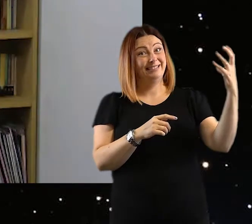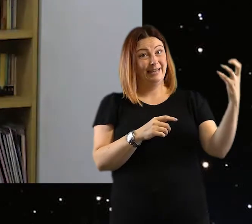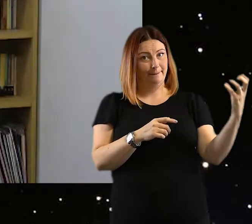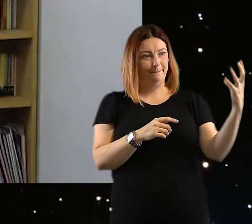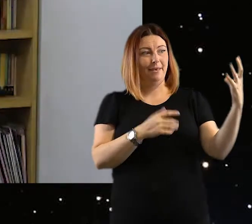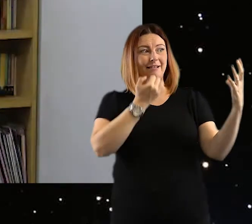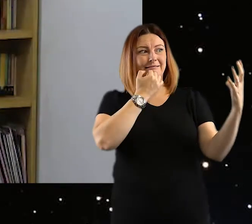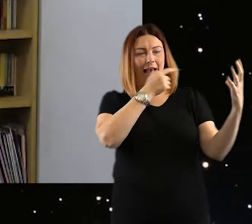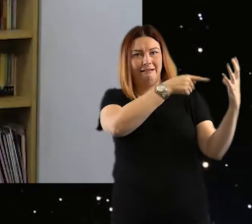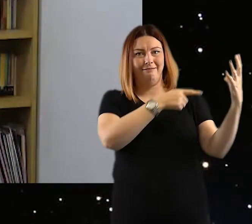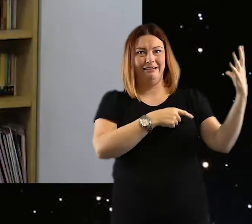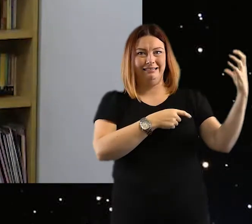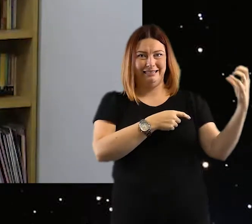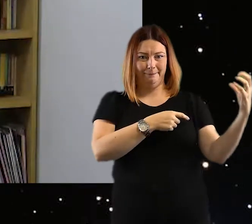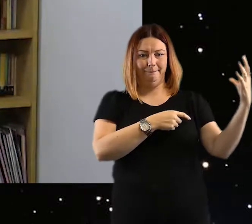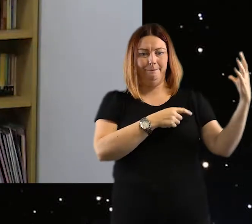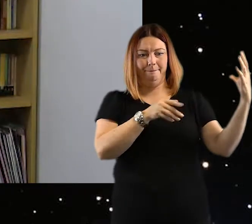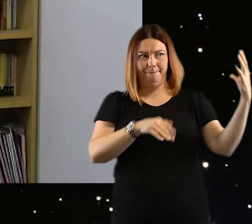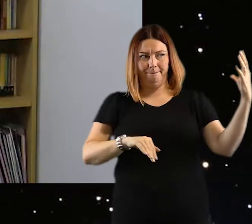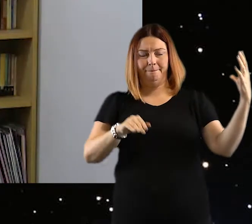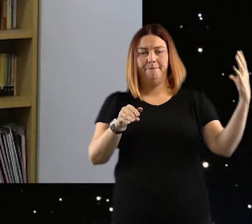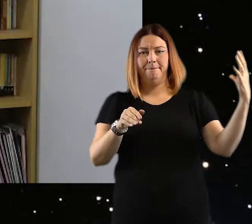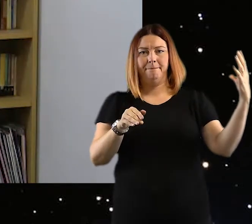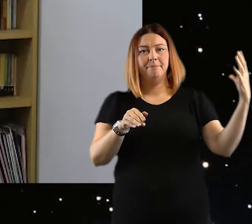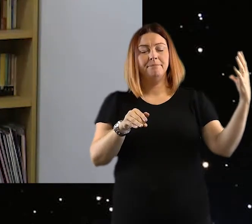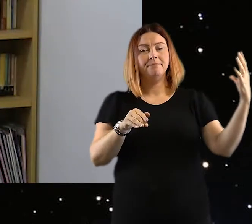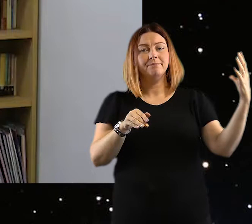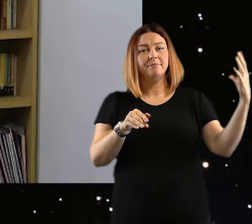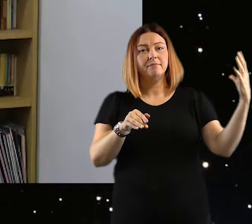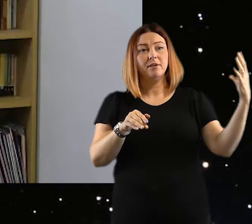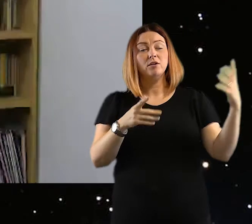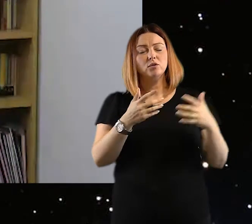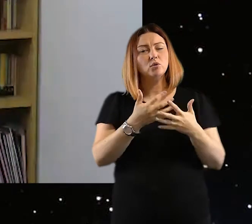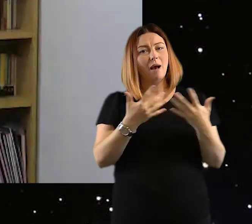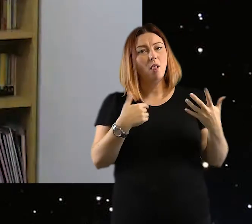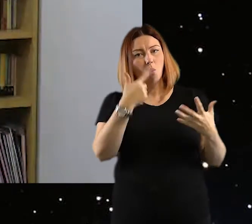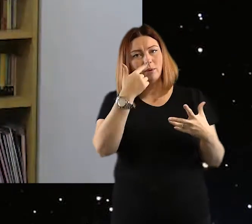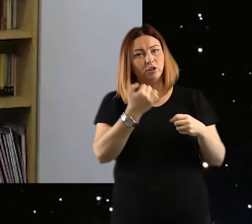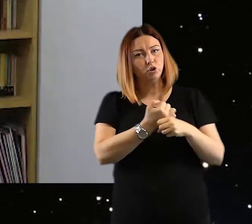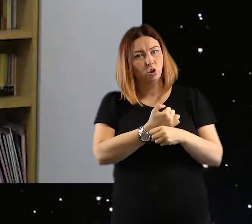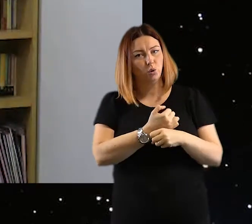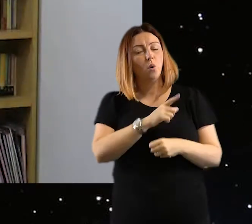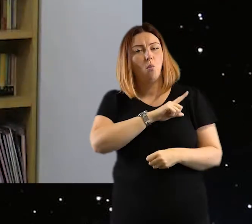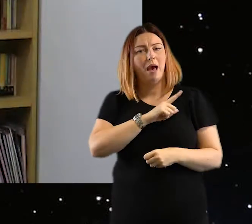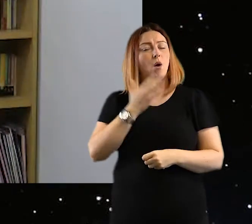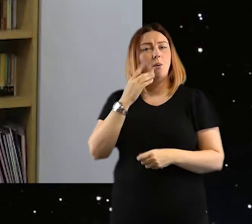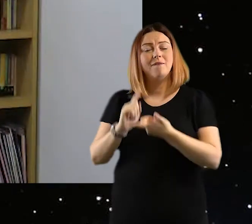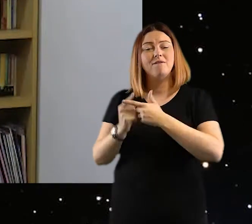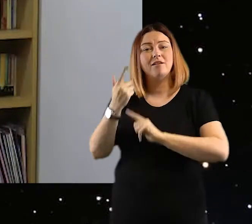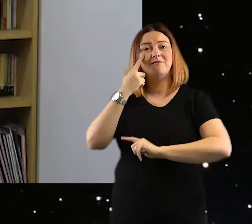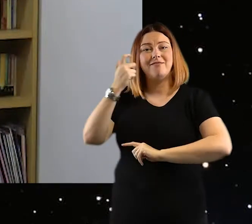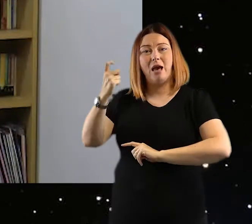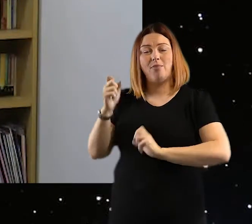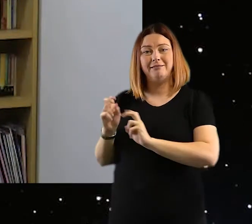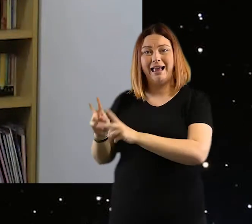of the transit dip. It's actually quite large in terms of what we can do. So when this technique was sort of